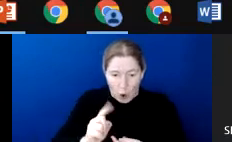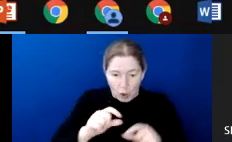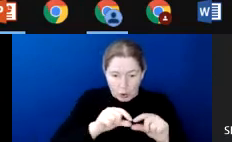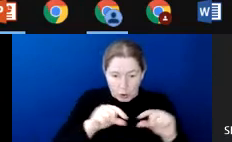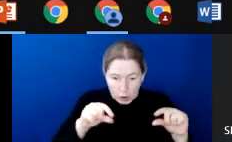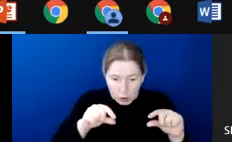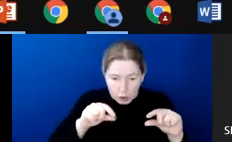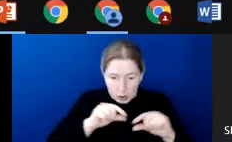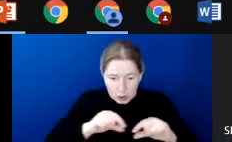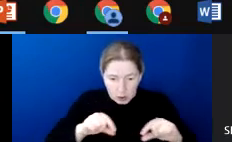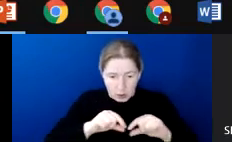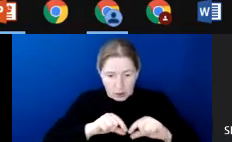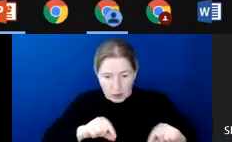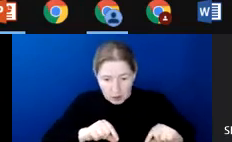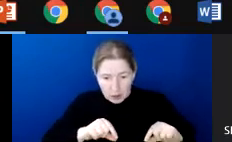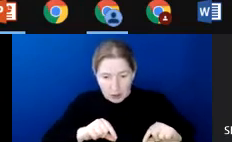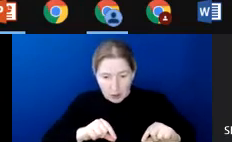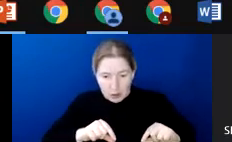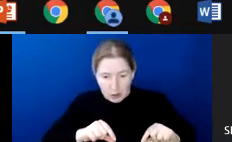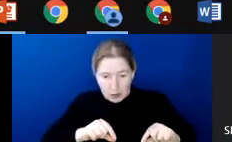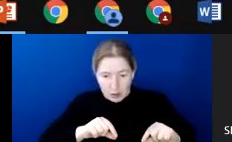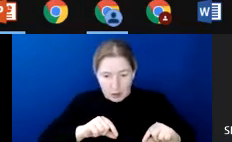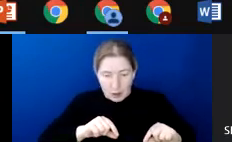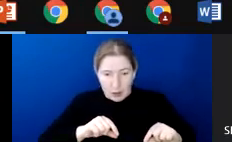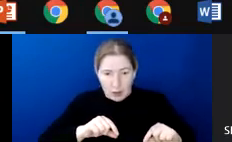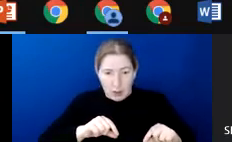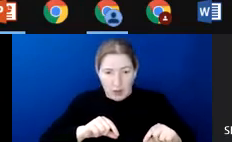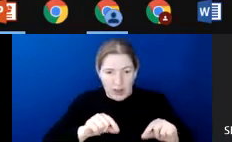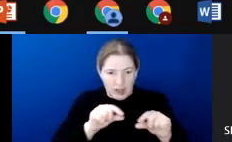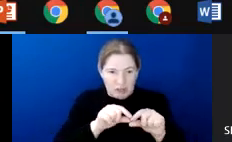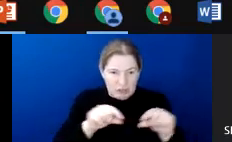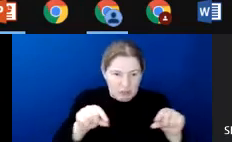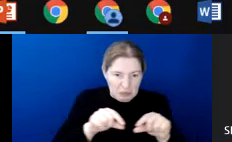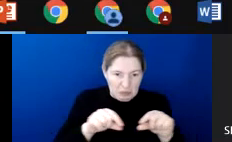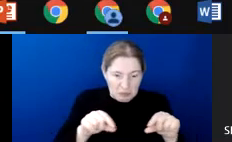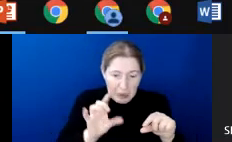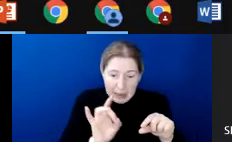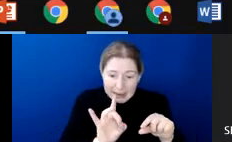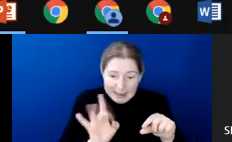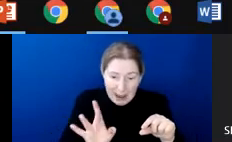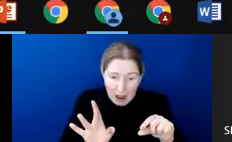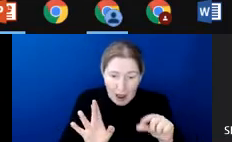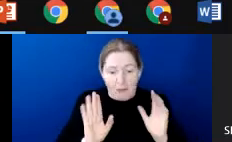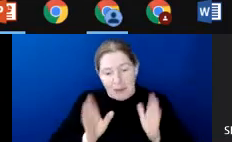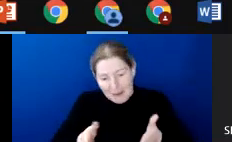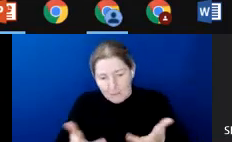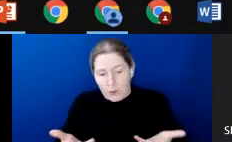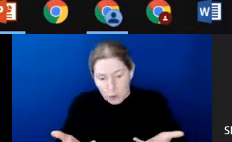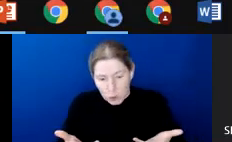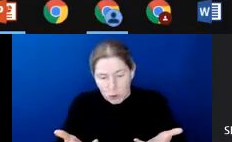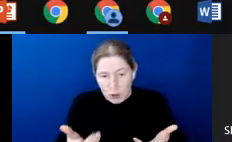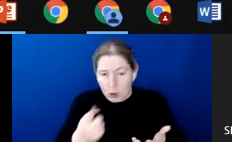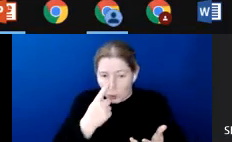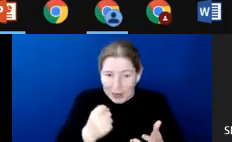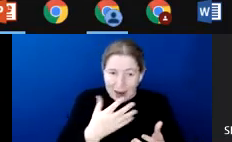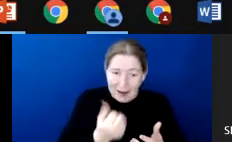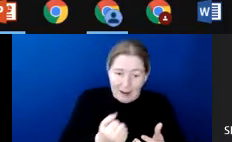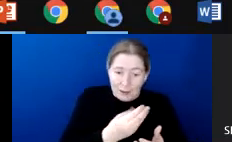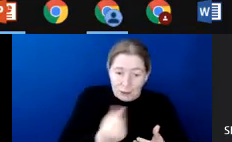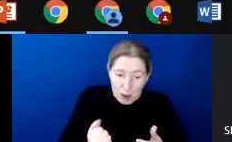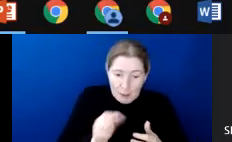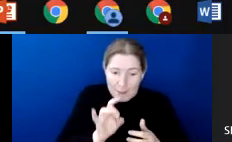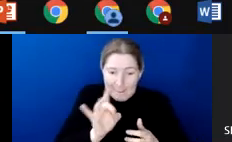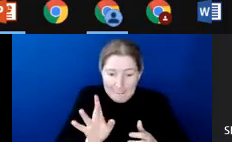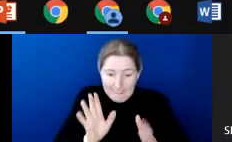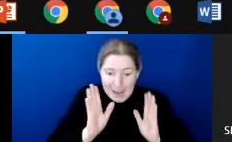the employee, and the one marked with a red star is a mandatory field that they would need